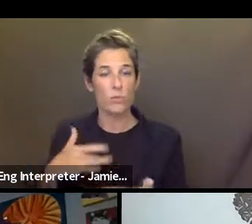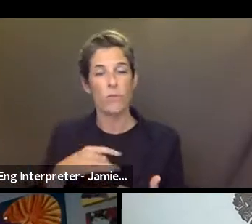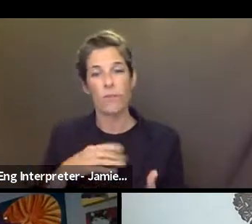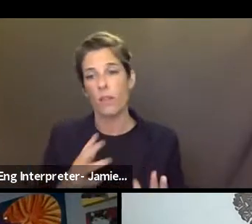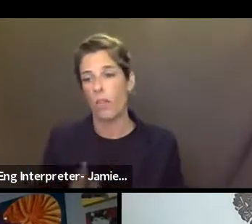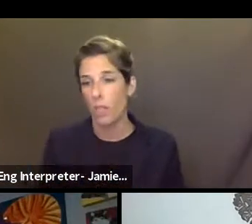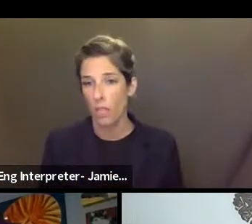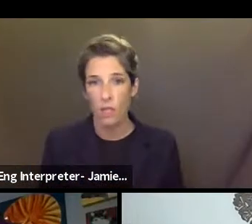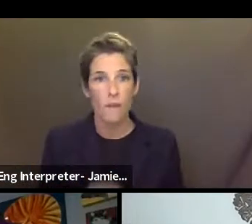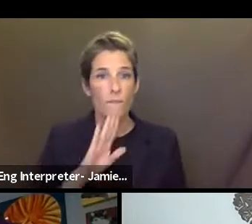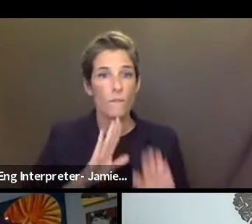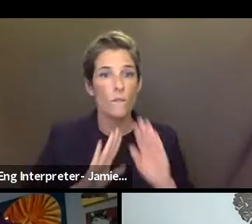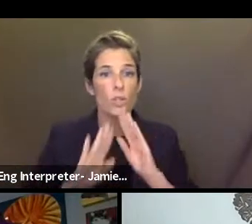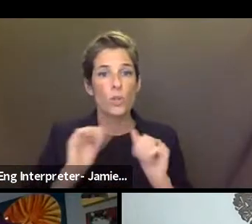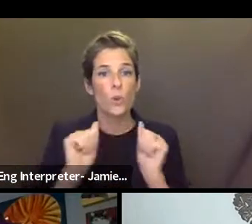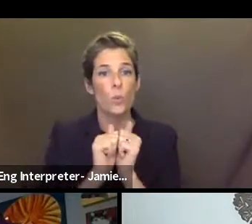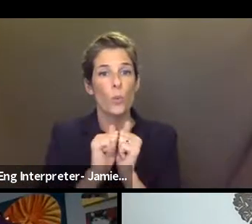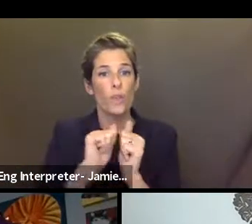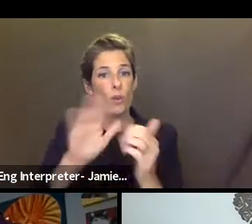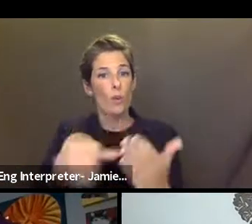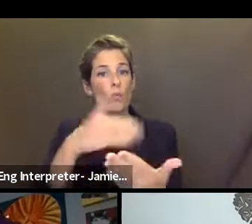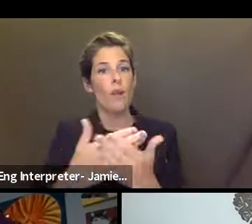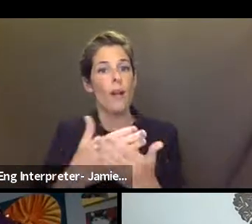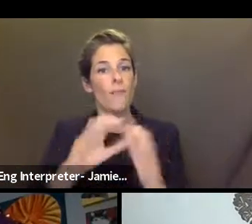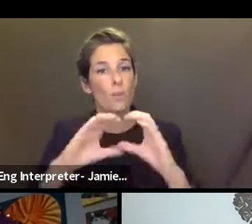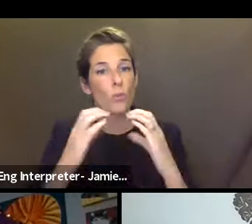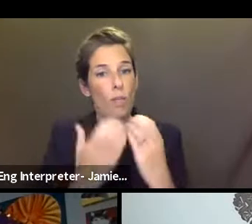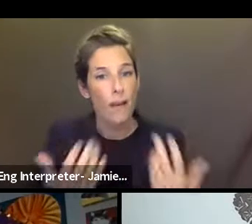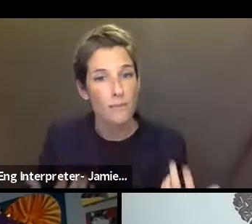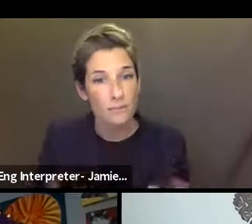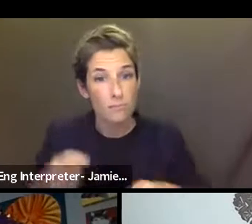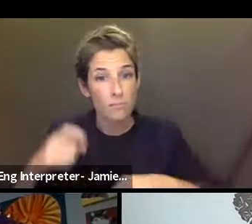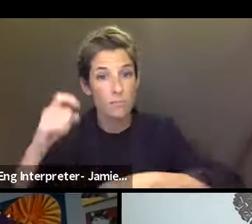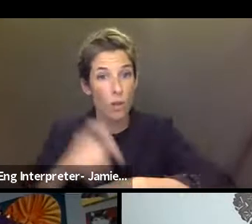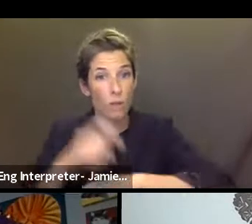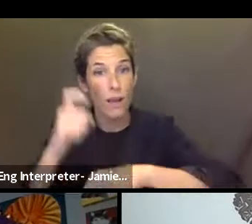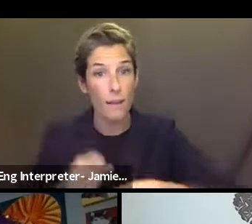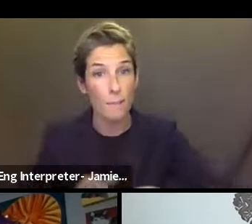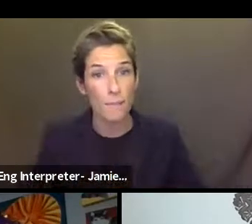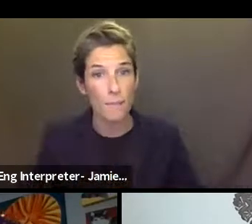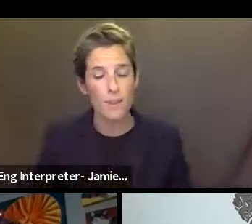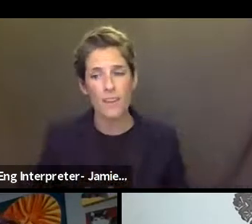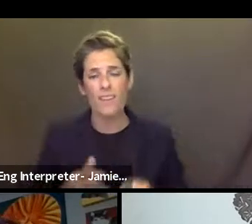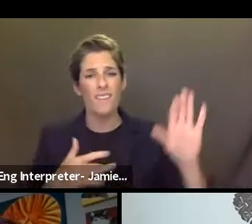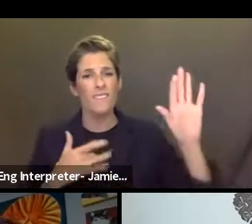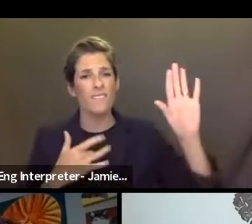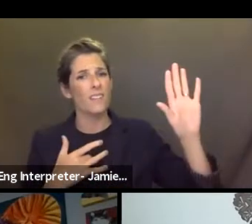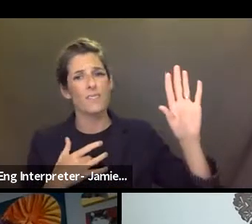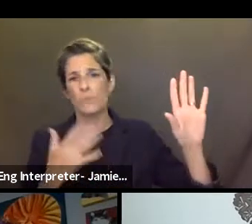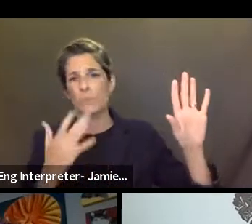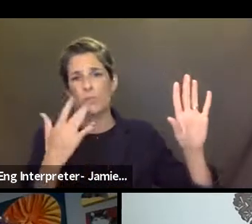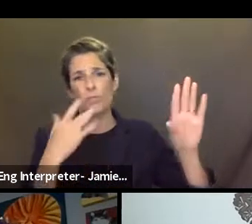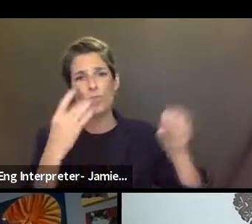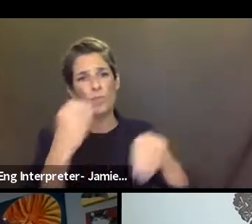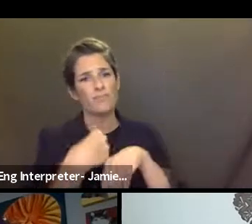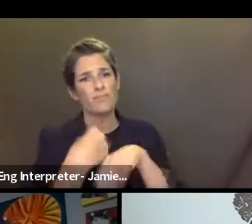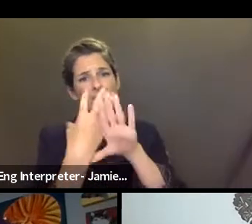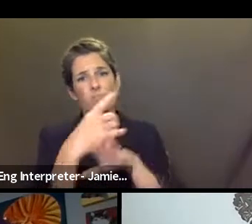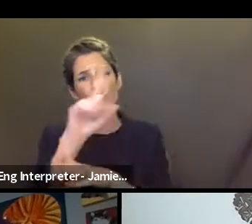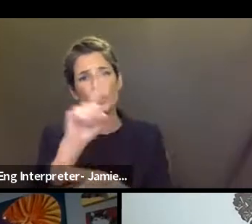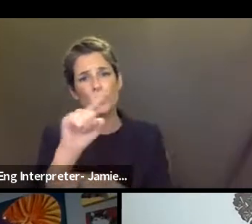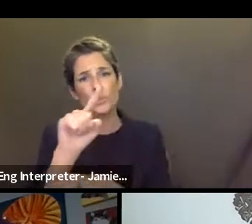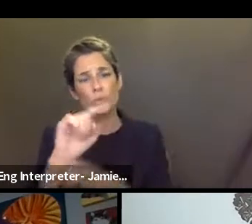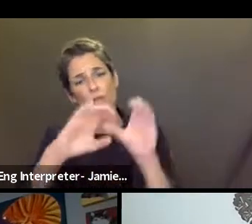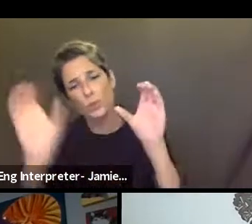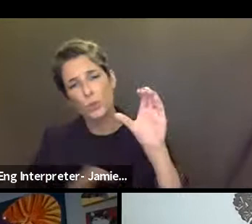get to class. And people had been begging for years and years, hey, why can't we have a Zoom option? Why can't we have a Zoom